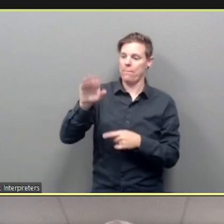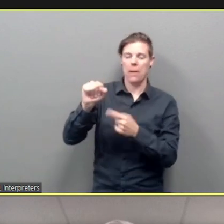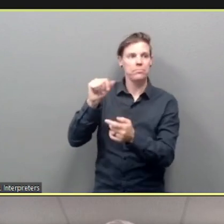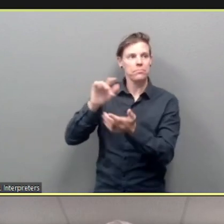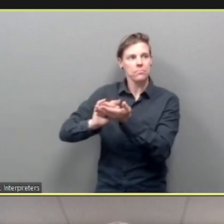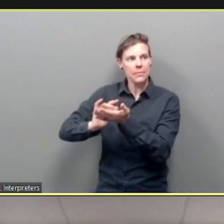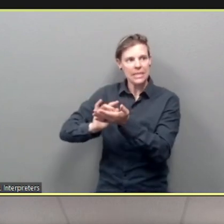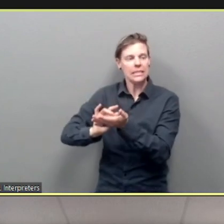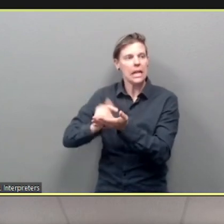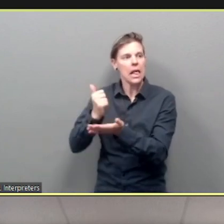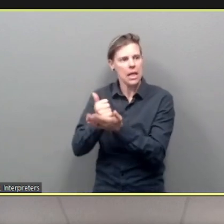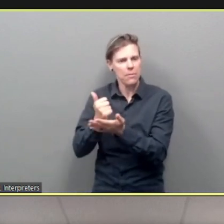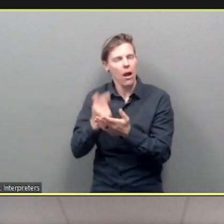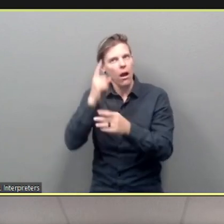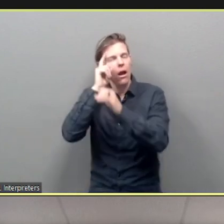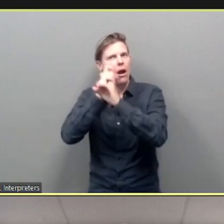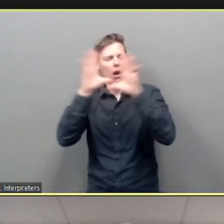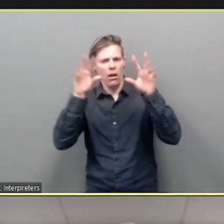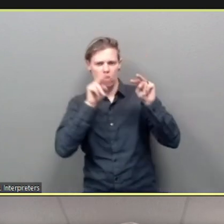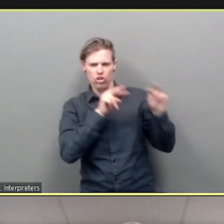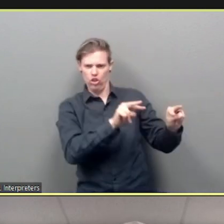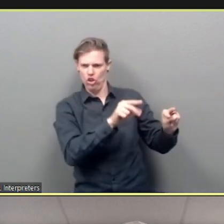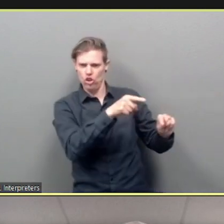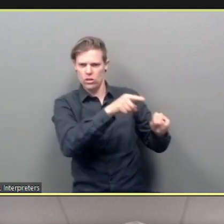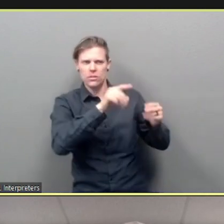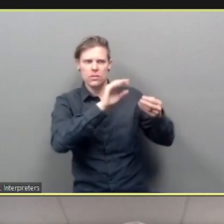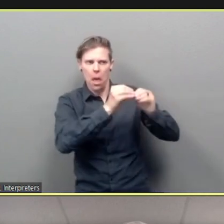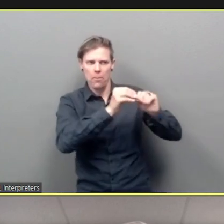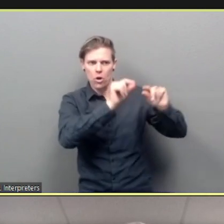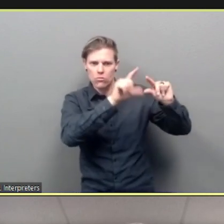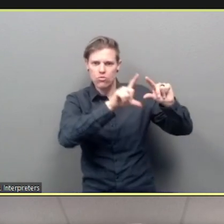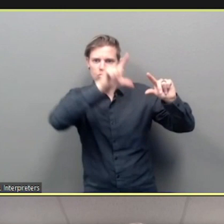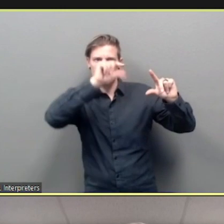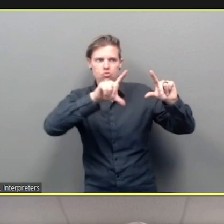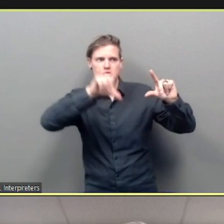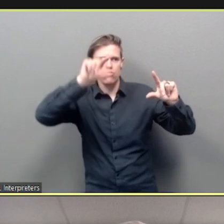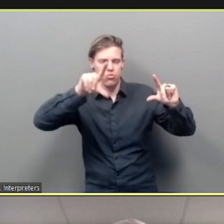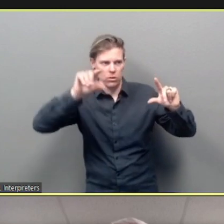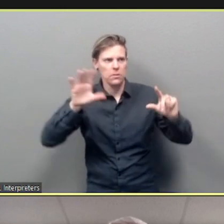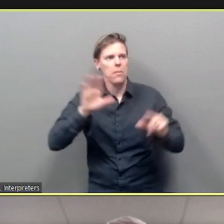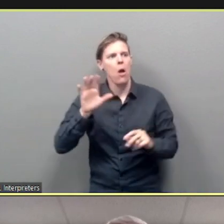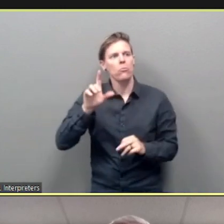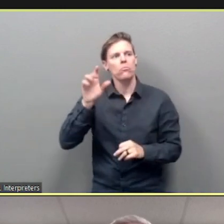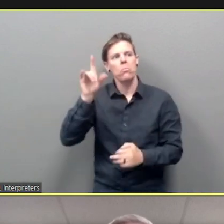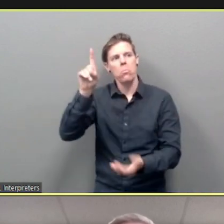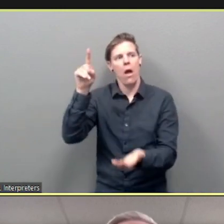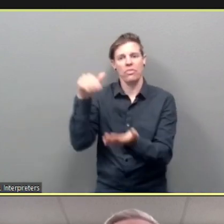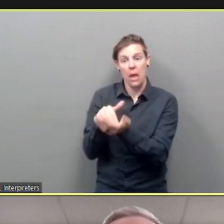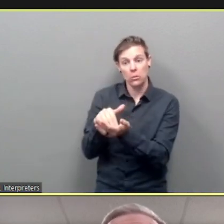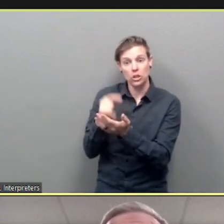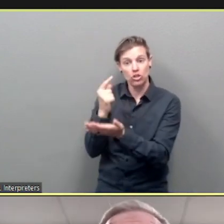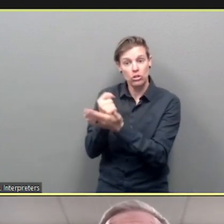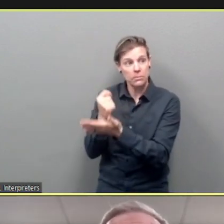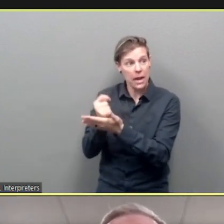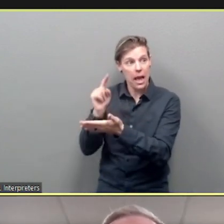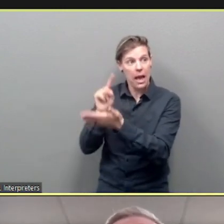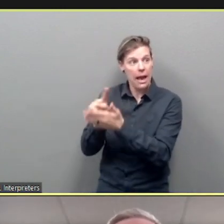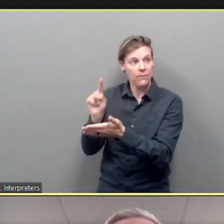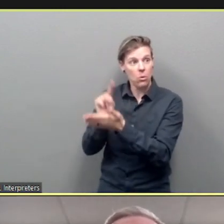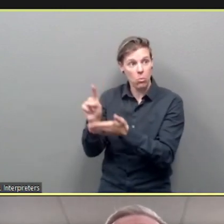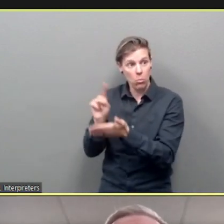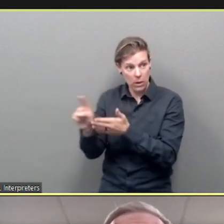you'll bear with me, if we're giving 1,000 treatments a week, that means we're avoiding